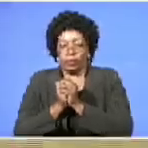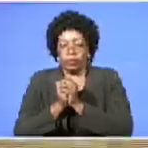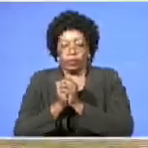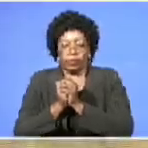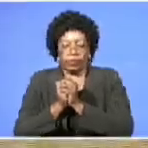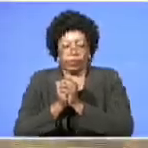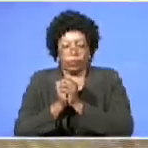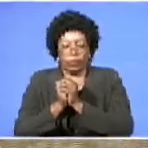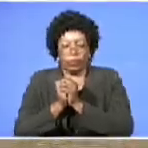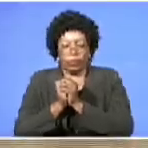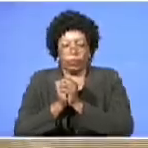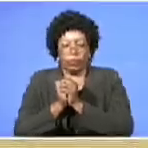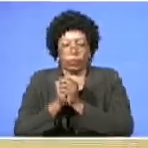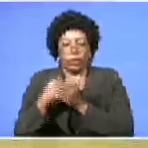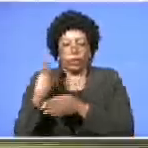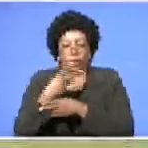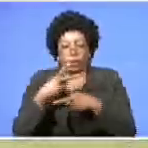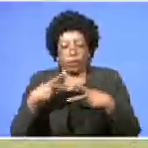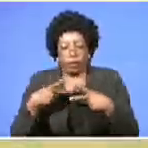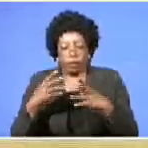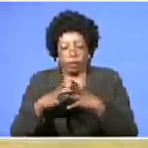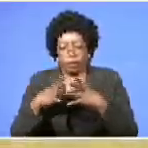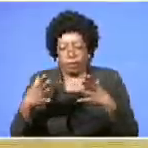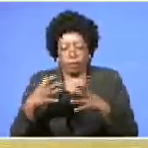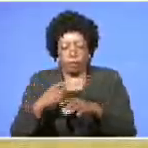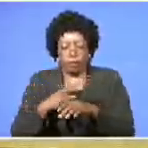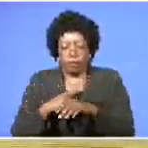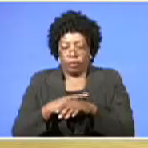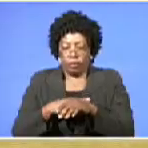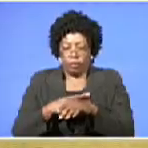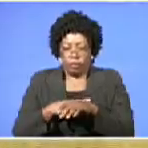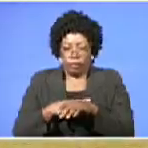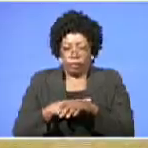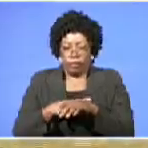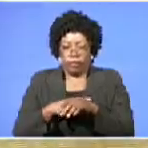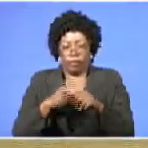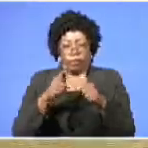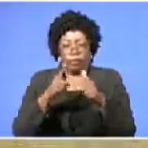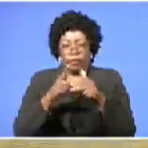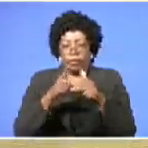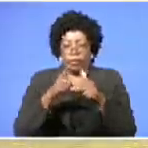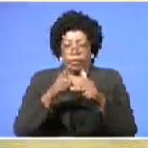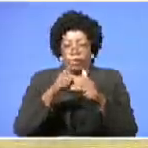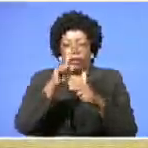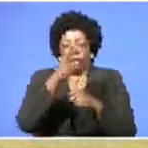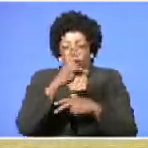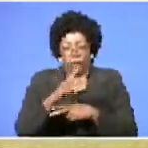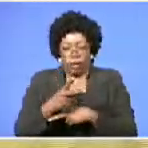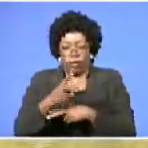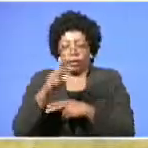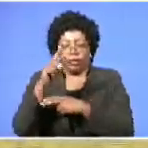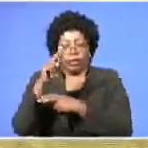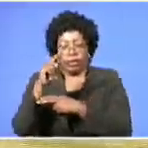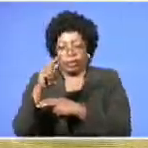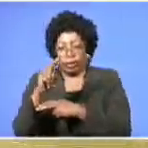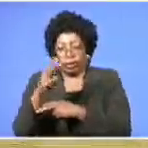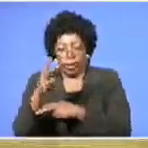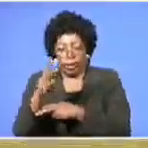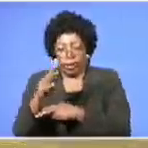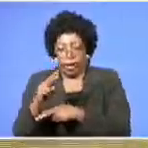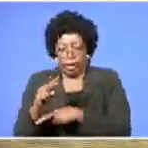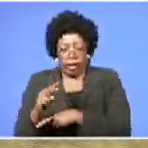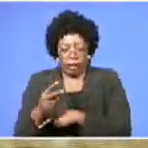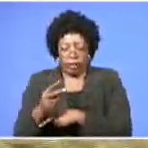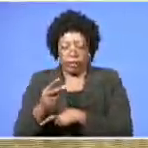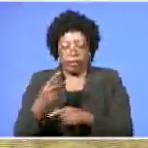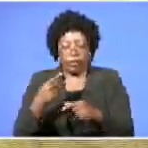biggest problem. We had a lot of chances and opportunities that we had in the first half and second half, but like I said again, we just having that problem